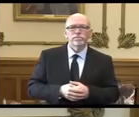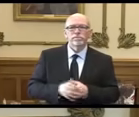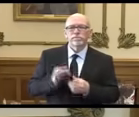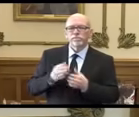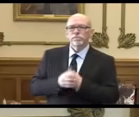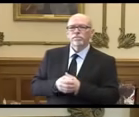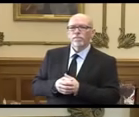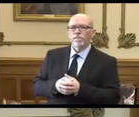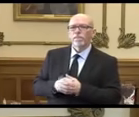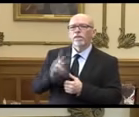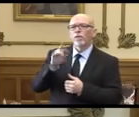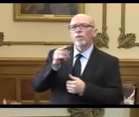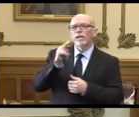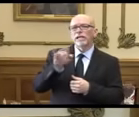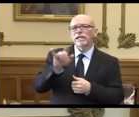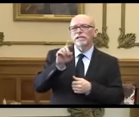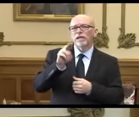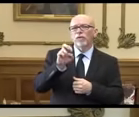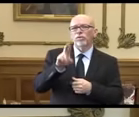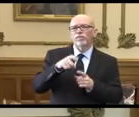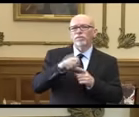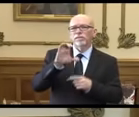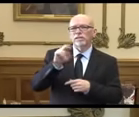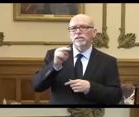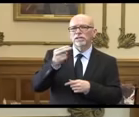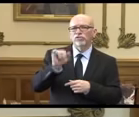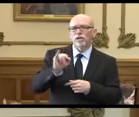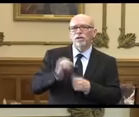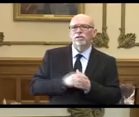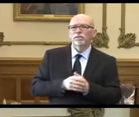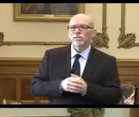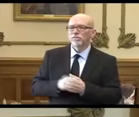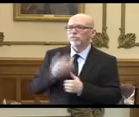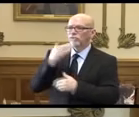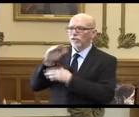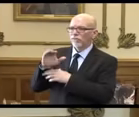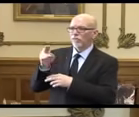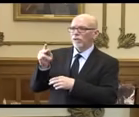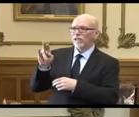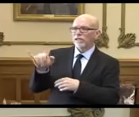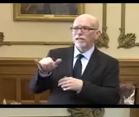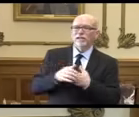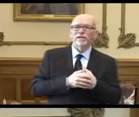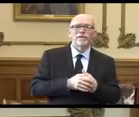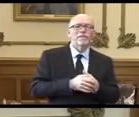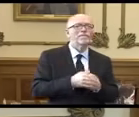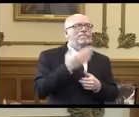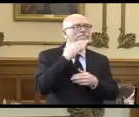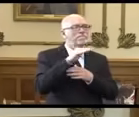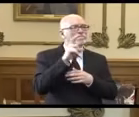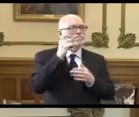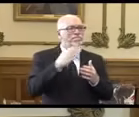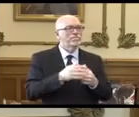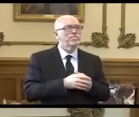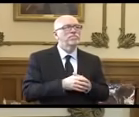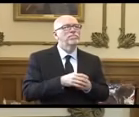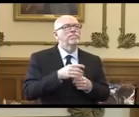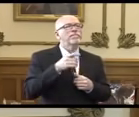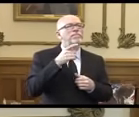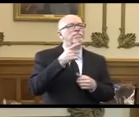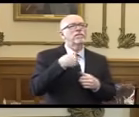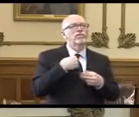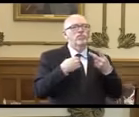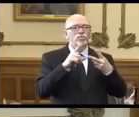Chris. Whitney Downard, CNHI. Good afternoon, Whitney. Good afternoon, Governor. I've got